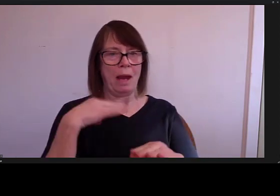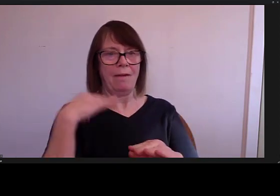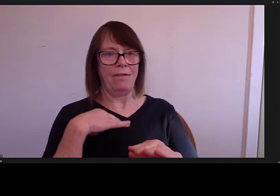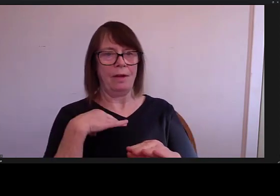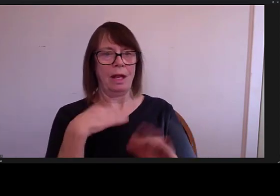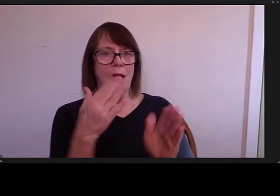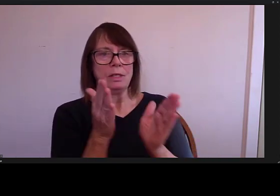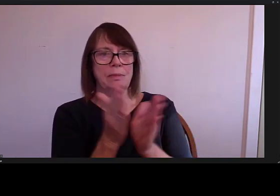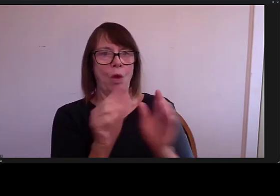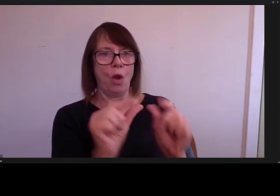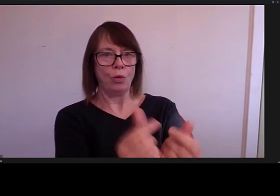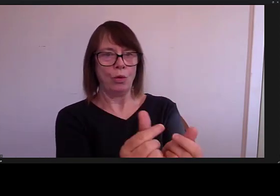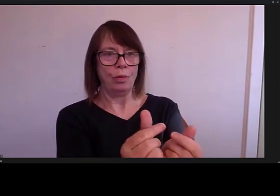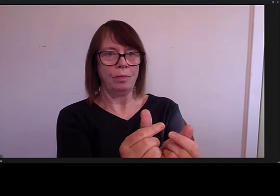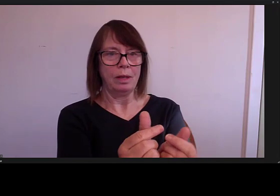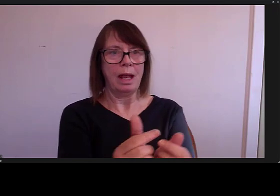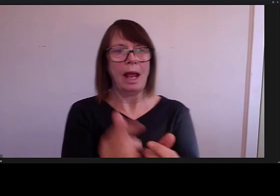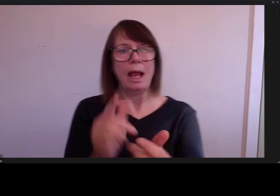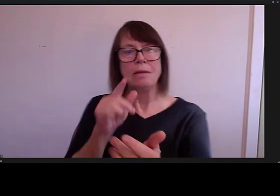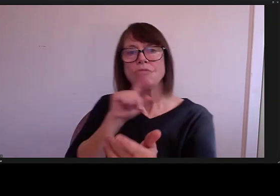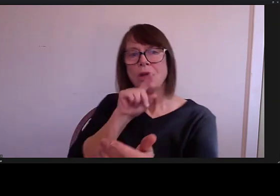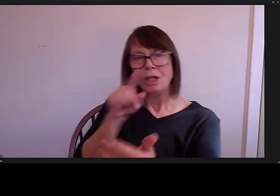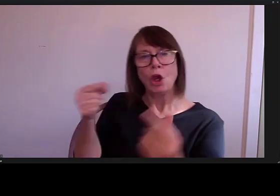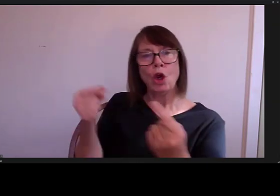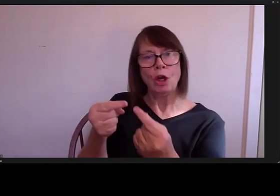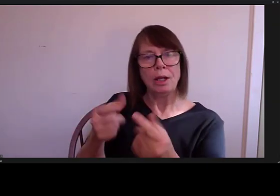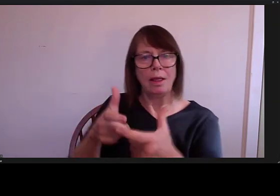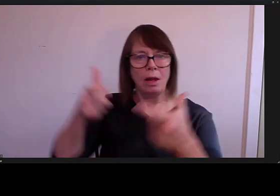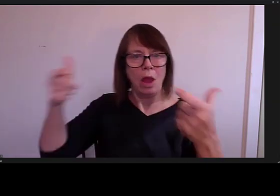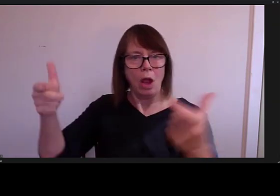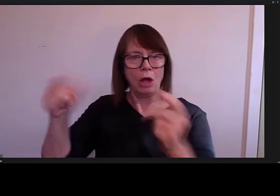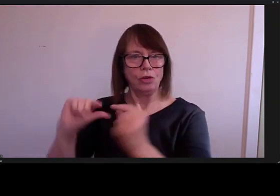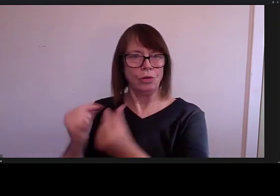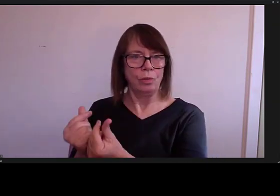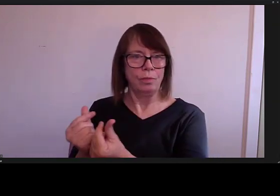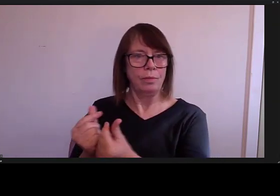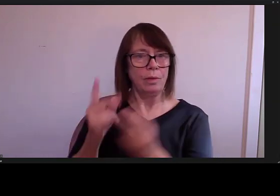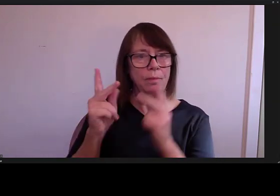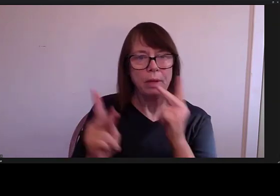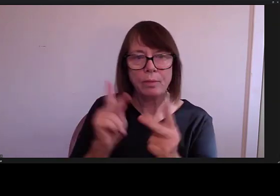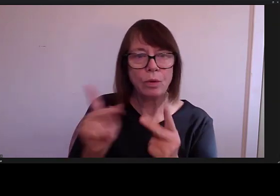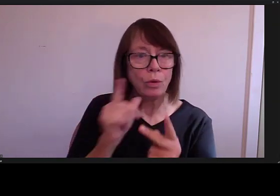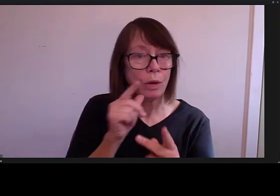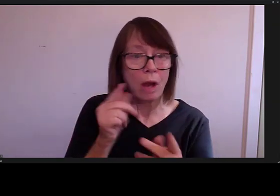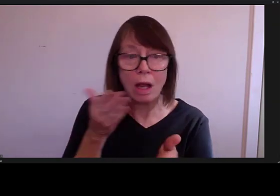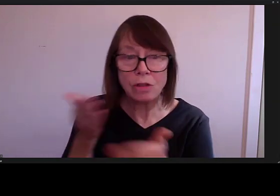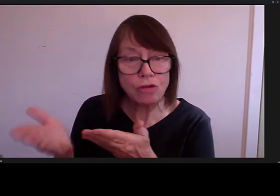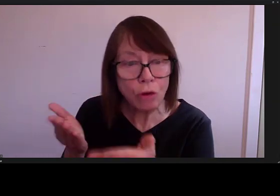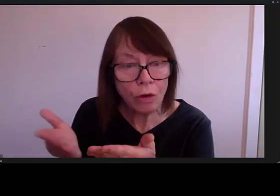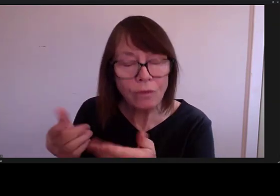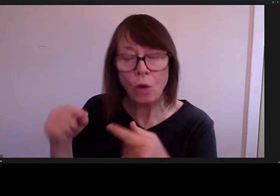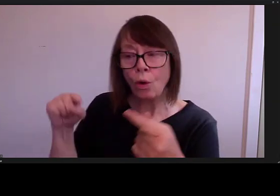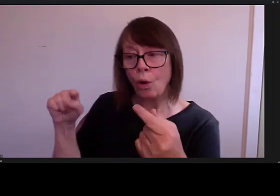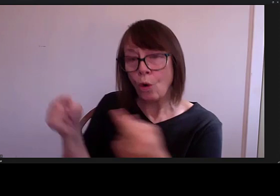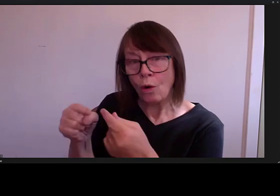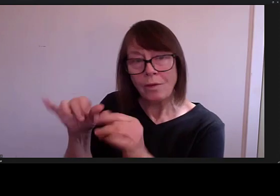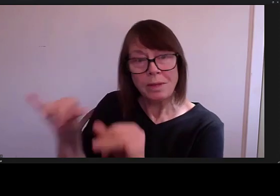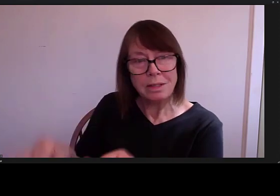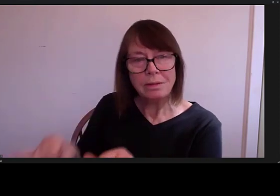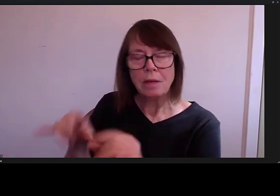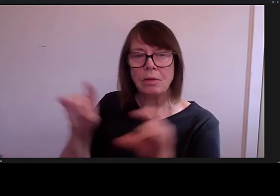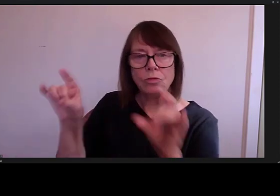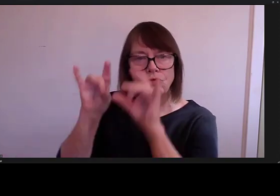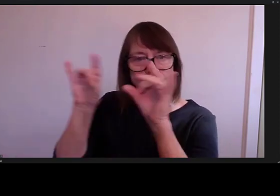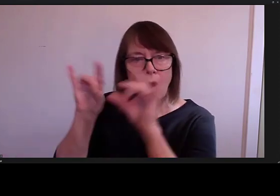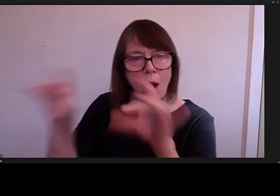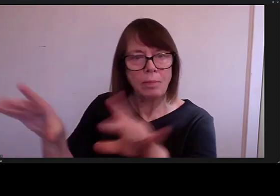expense of a larger group of people. And the people that are not served by and often harmed by these systems can be traumatized